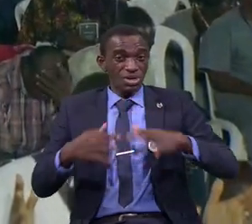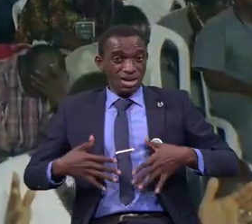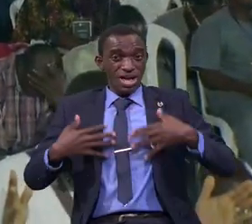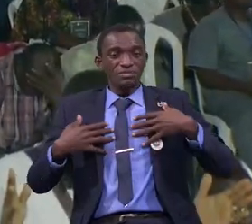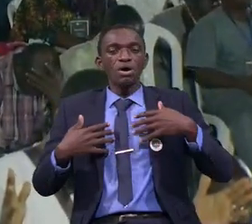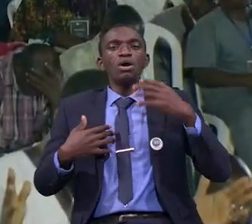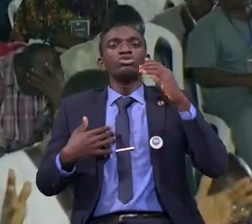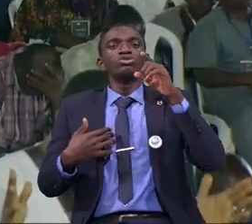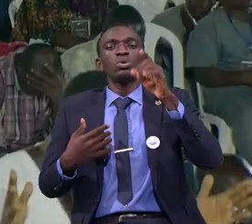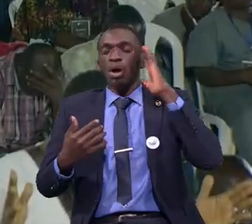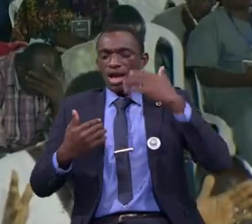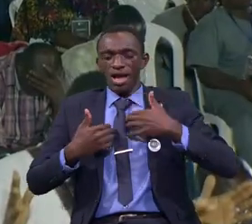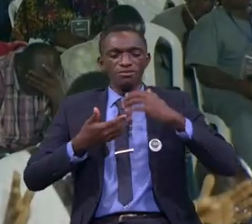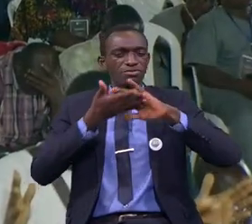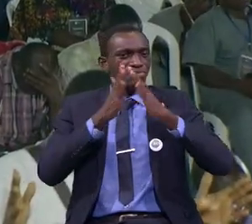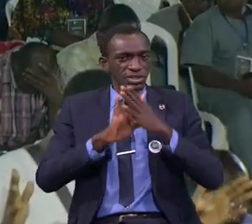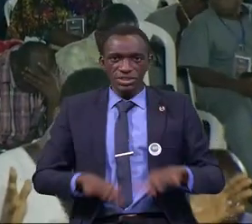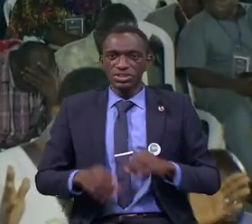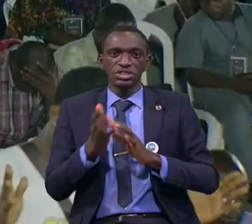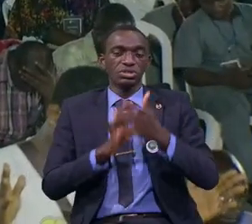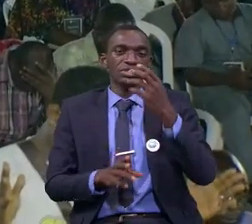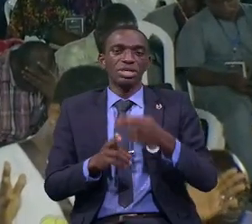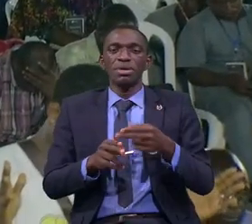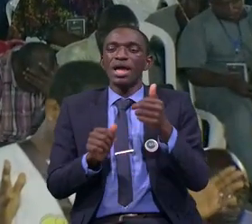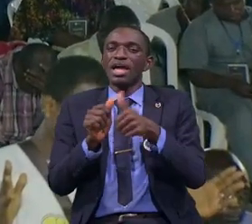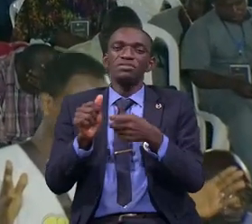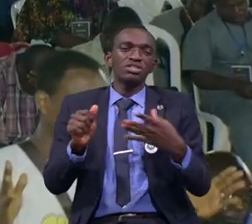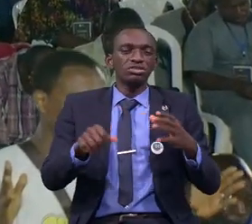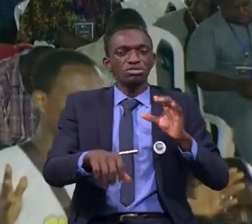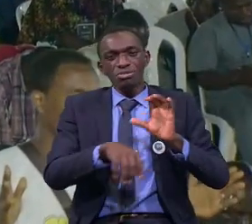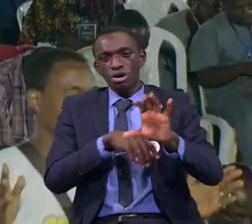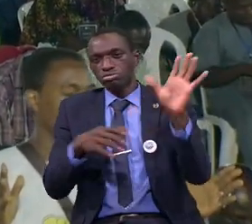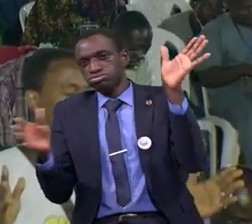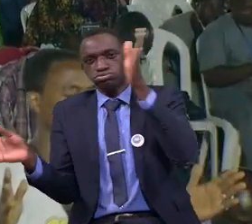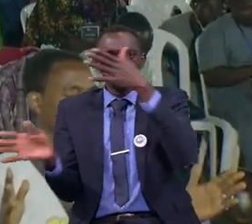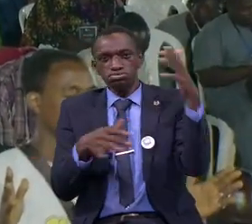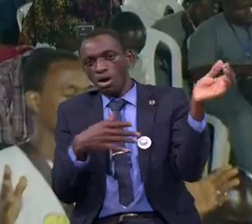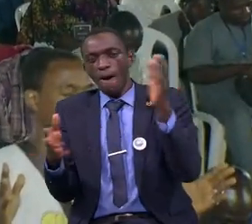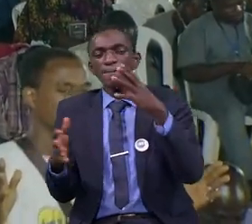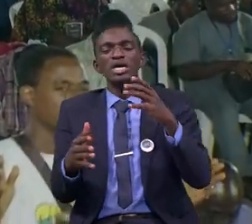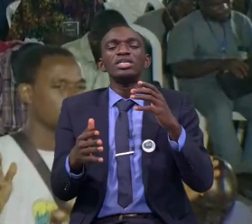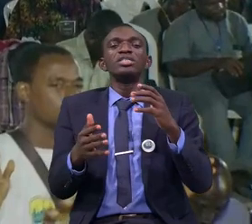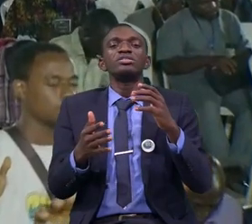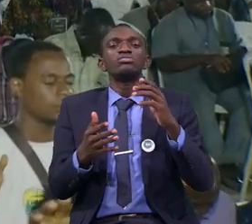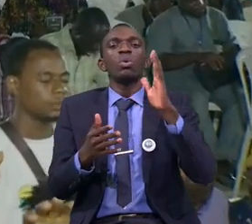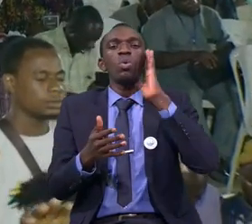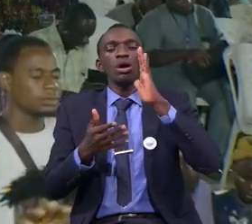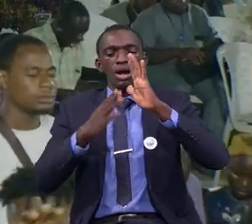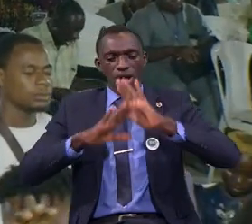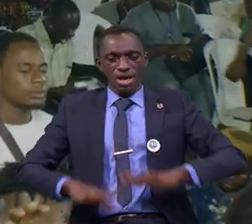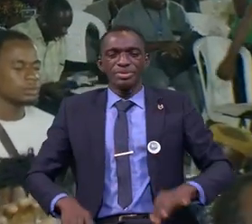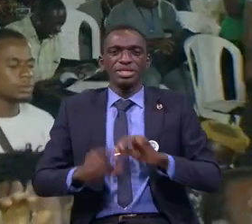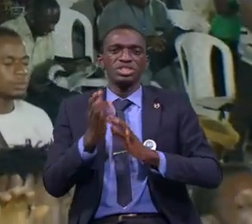Every sin that brings torment to your life, there will be forgiveness and peace.